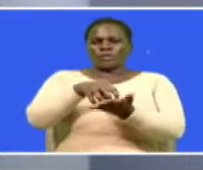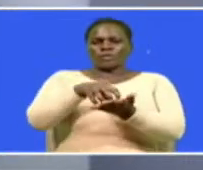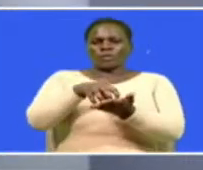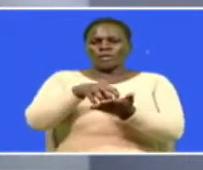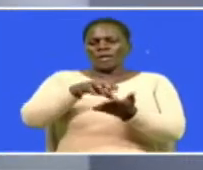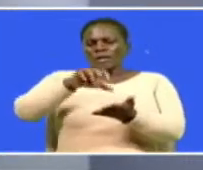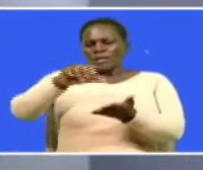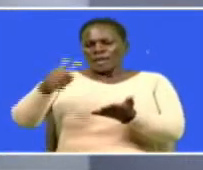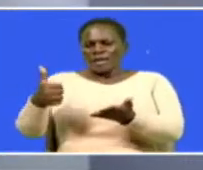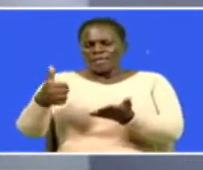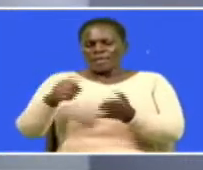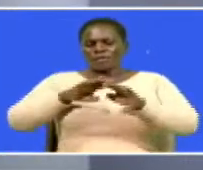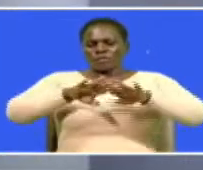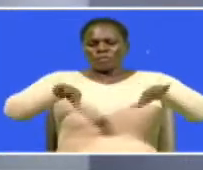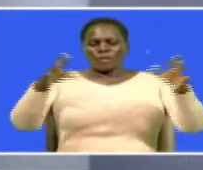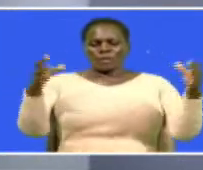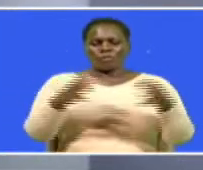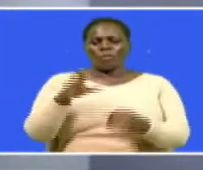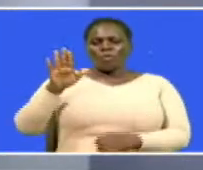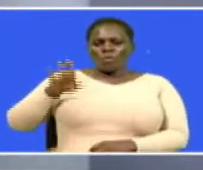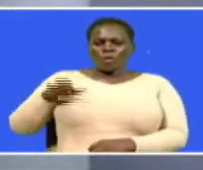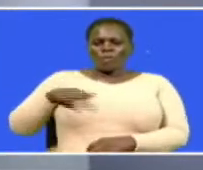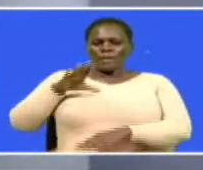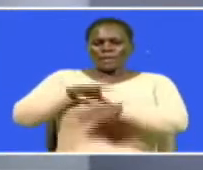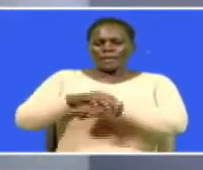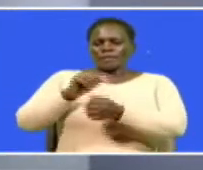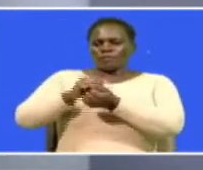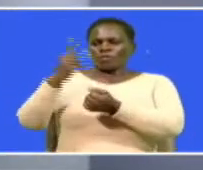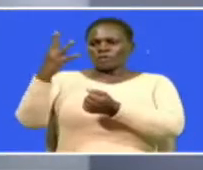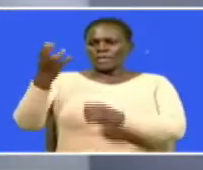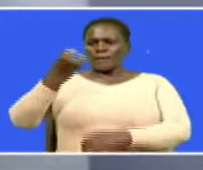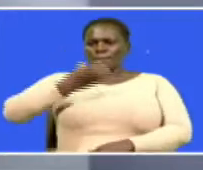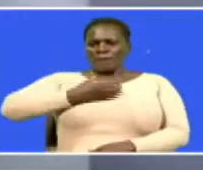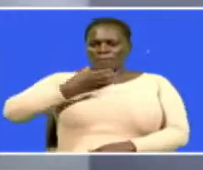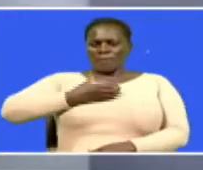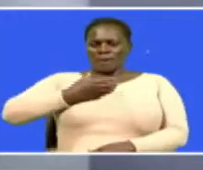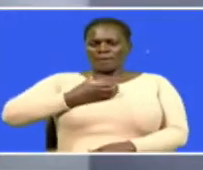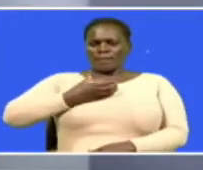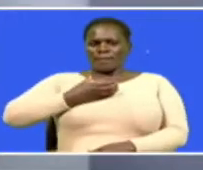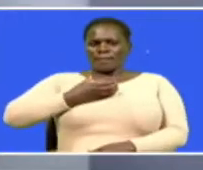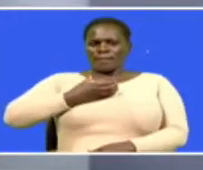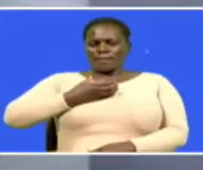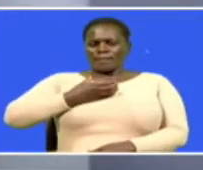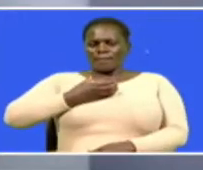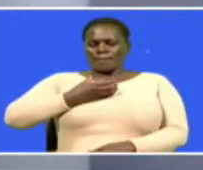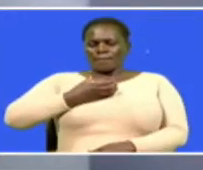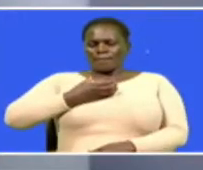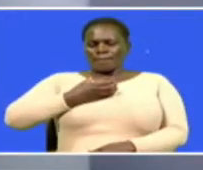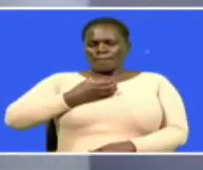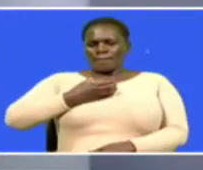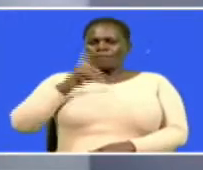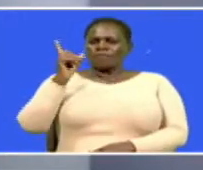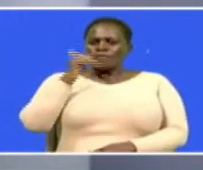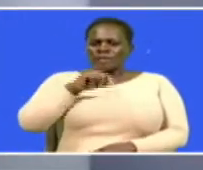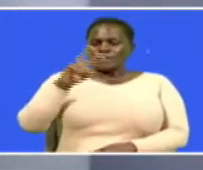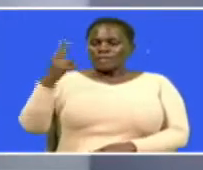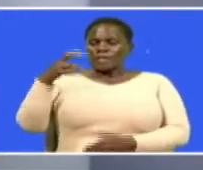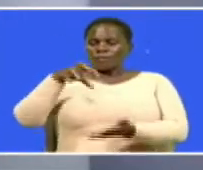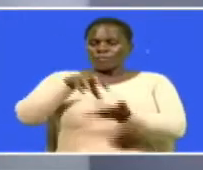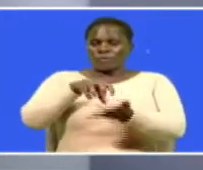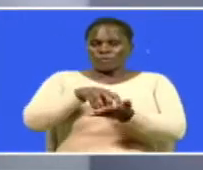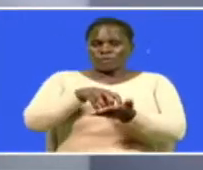by Poseidon Swimming Club, while the women accumulated 40 medals at the helm, with Torpedo Aquatics finishing